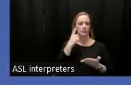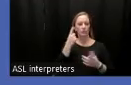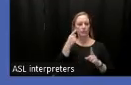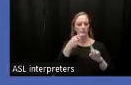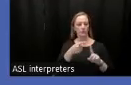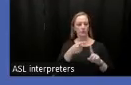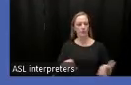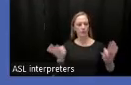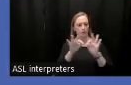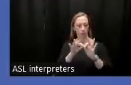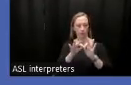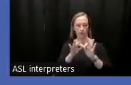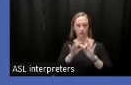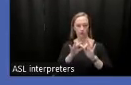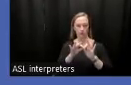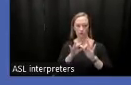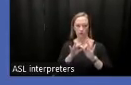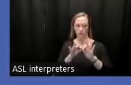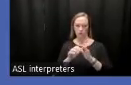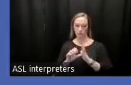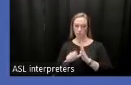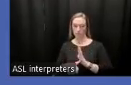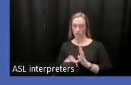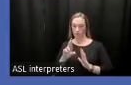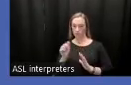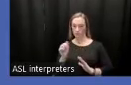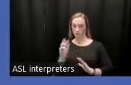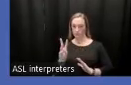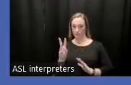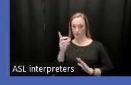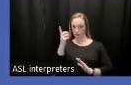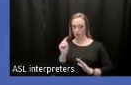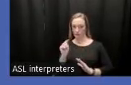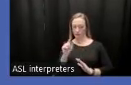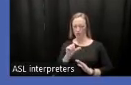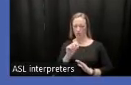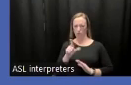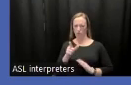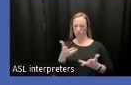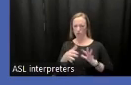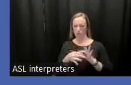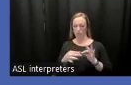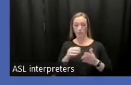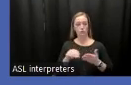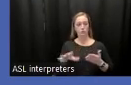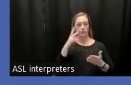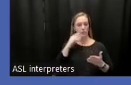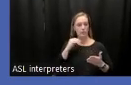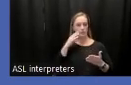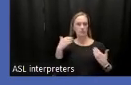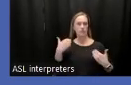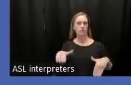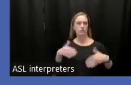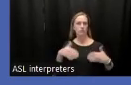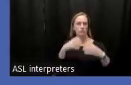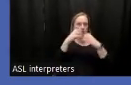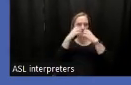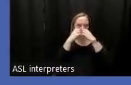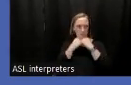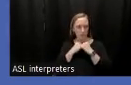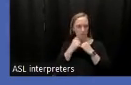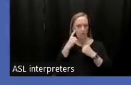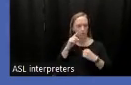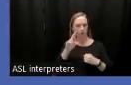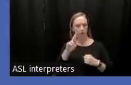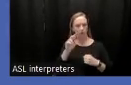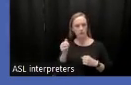for, especially for R16 grants, and Lou, you brought this up, is that, student experience is really important for R16 grants. And so